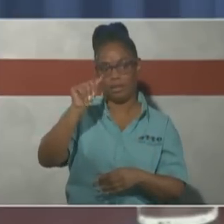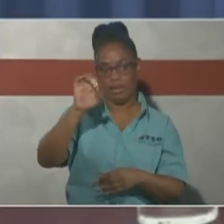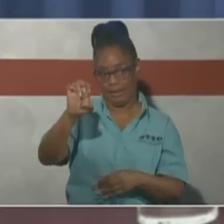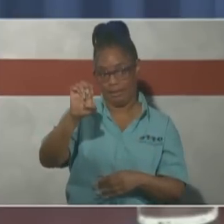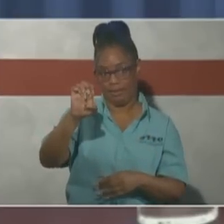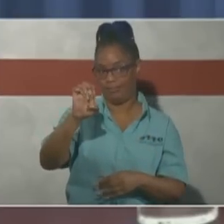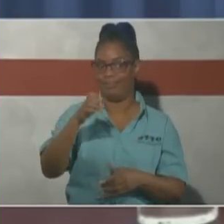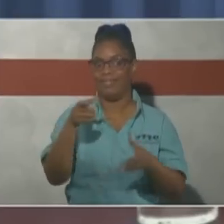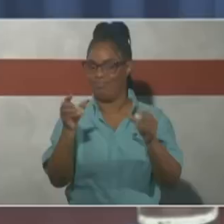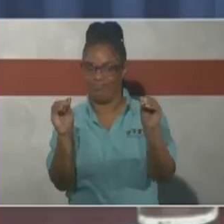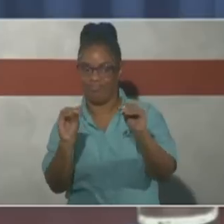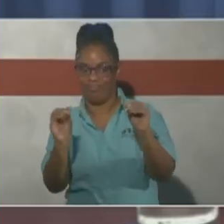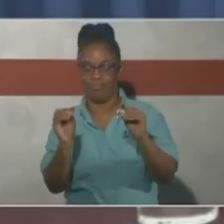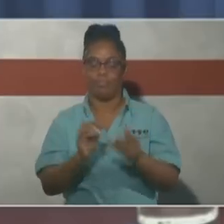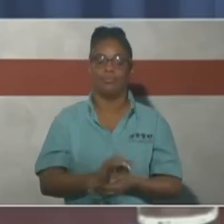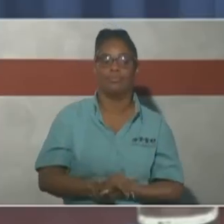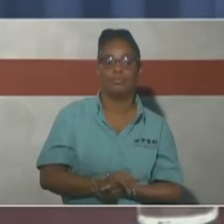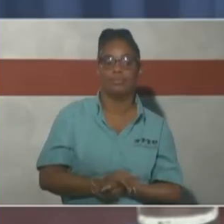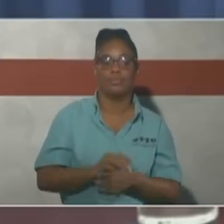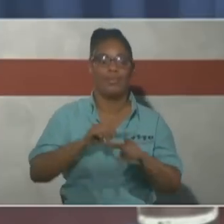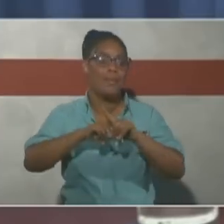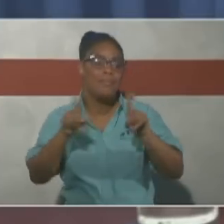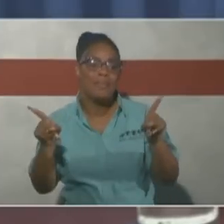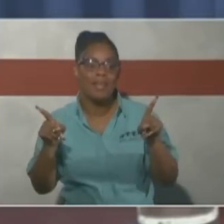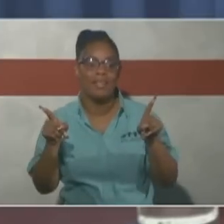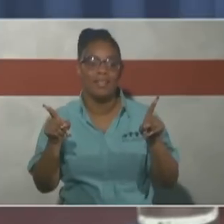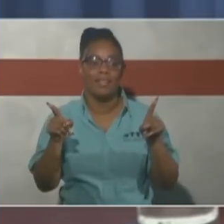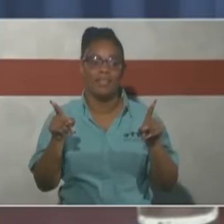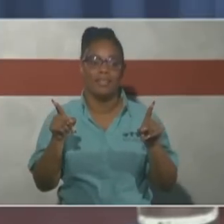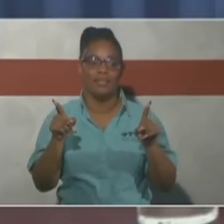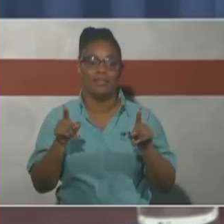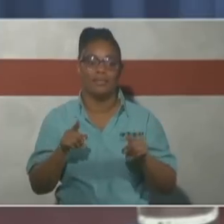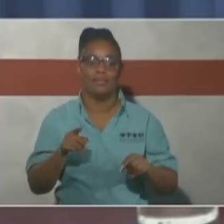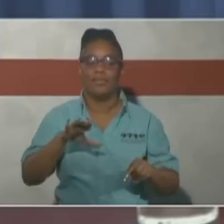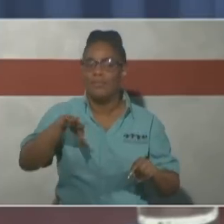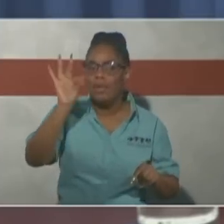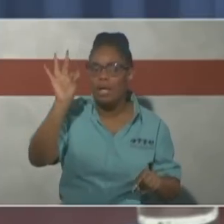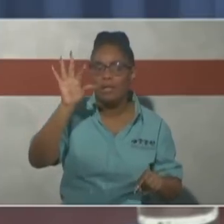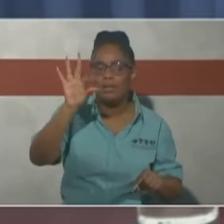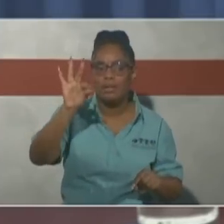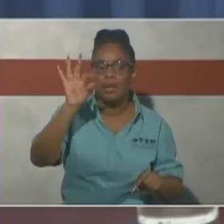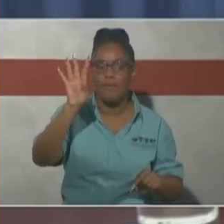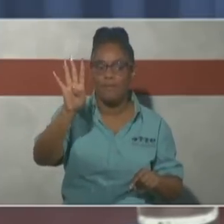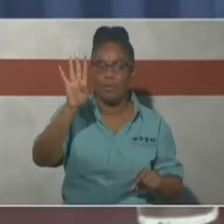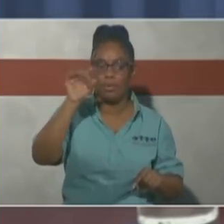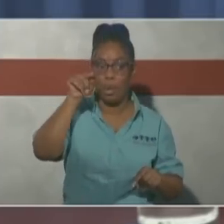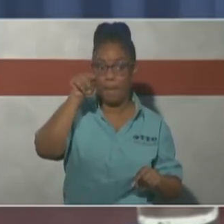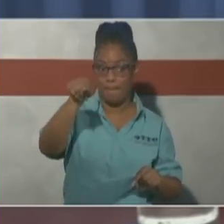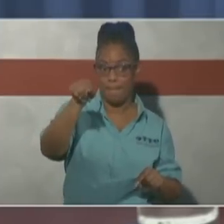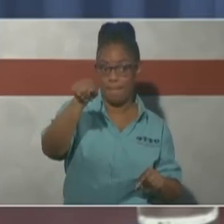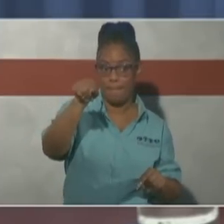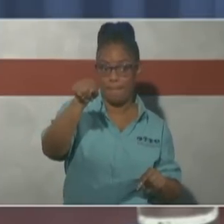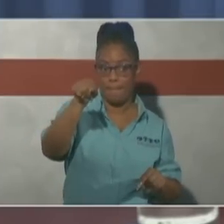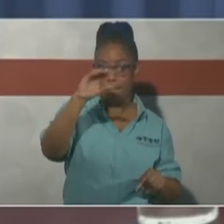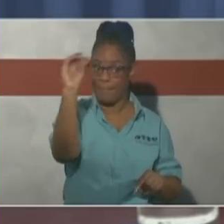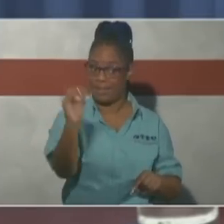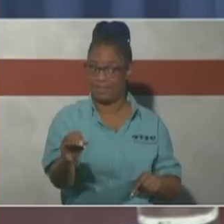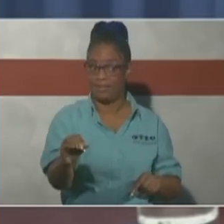non-reactive. That is, they did not demonstrate detectable levels of antibodies against COVID-19. So that is